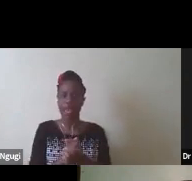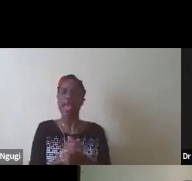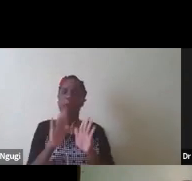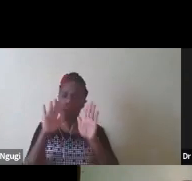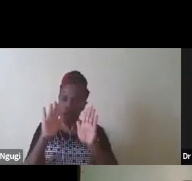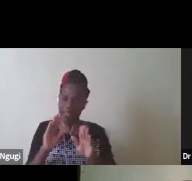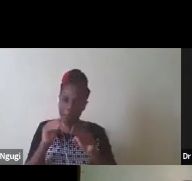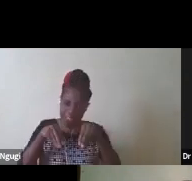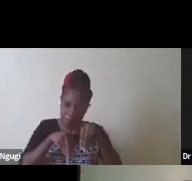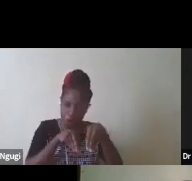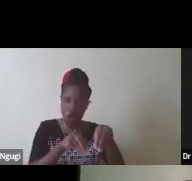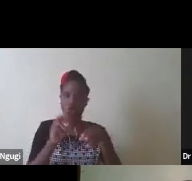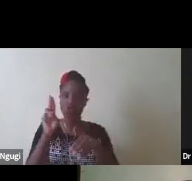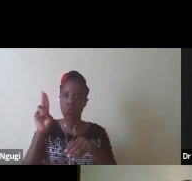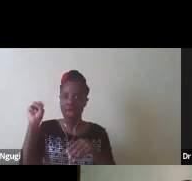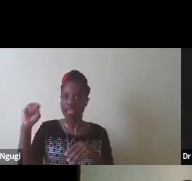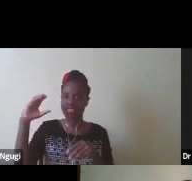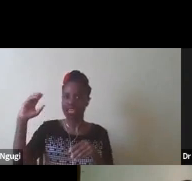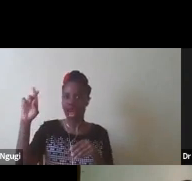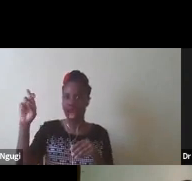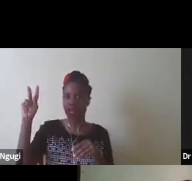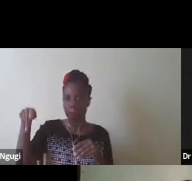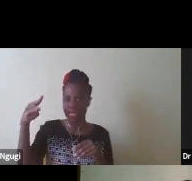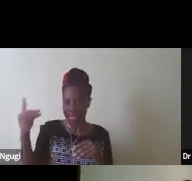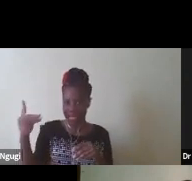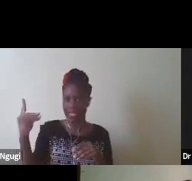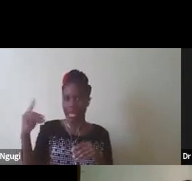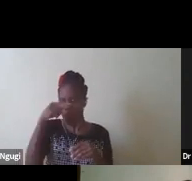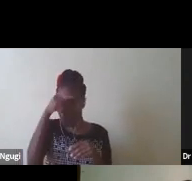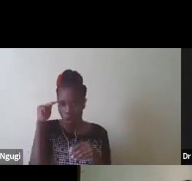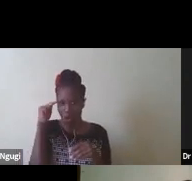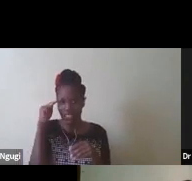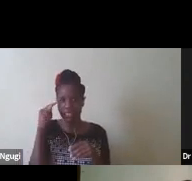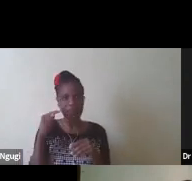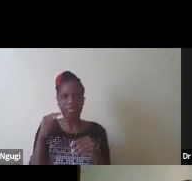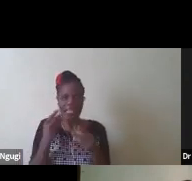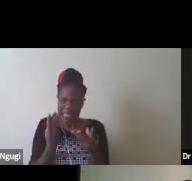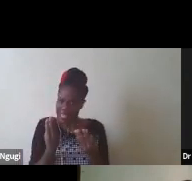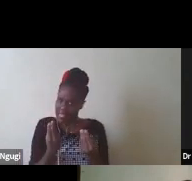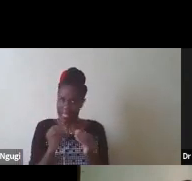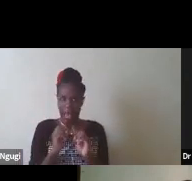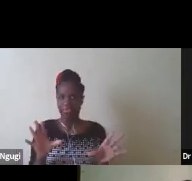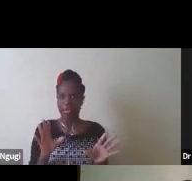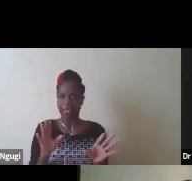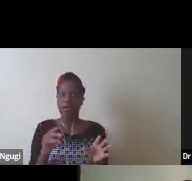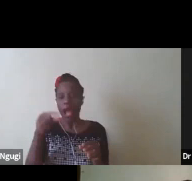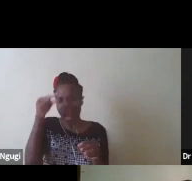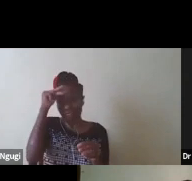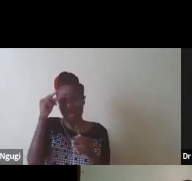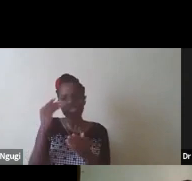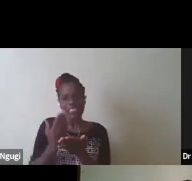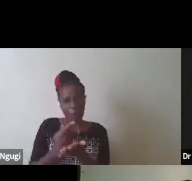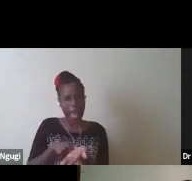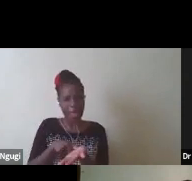of People with Disabilities is not very easy. So sometimes governments opt,